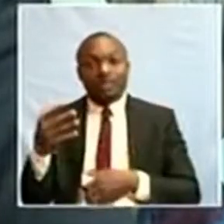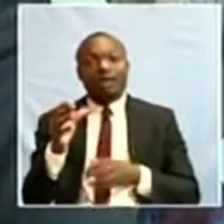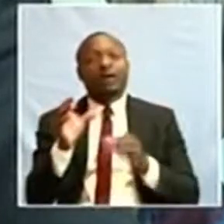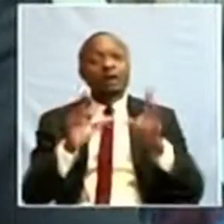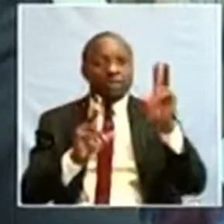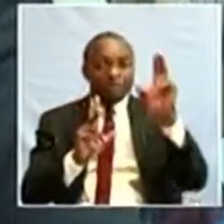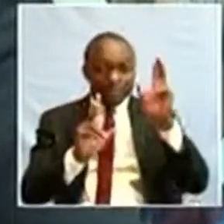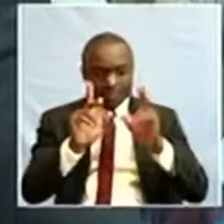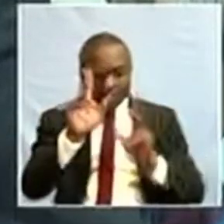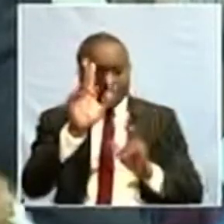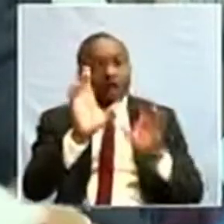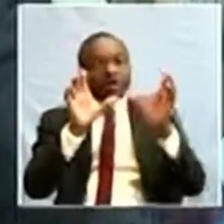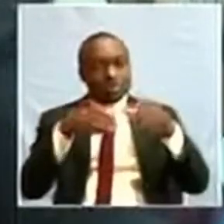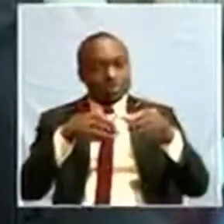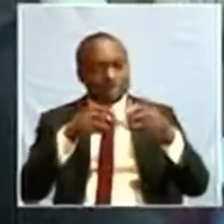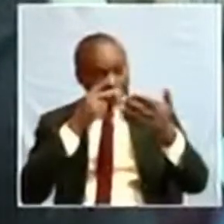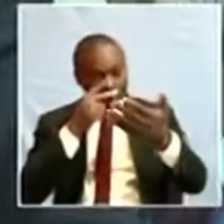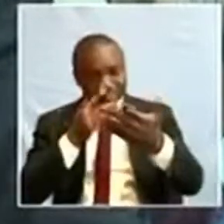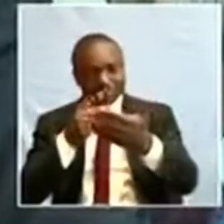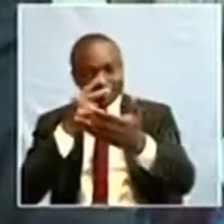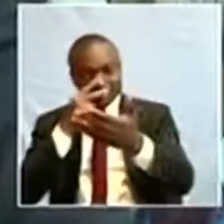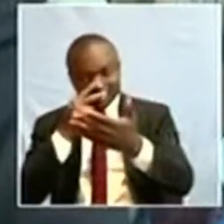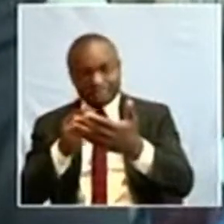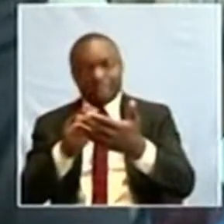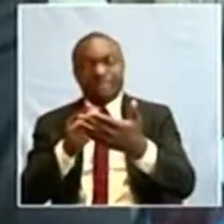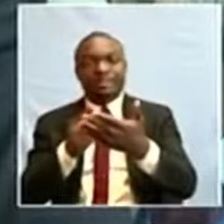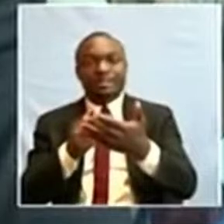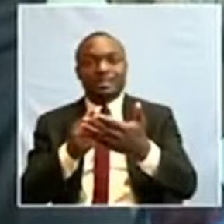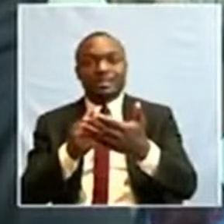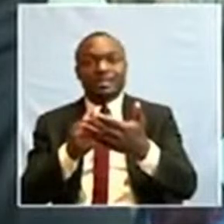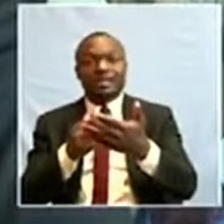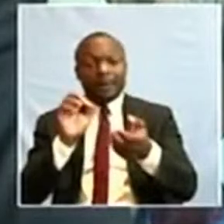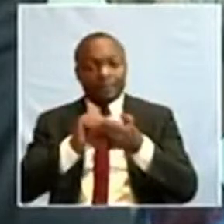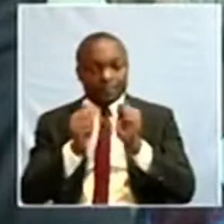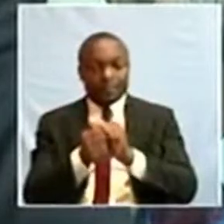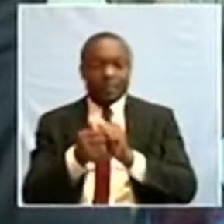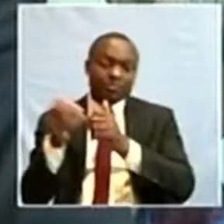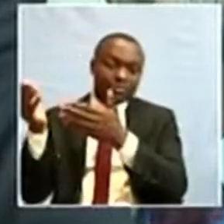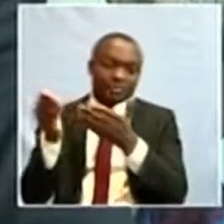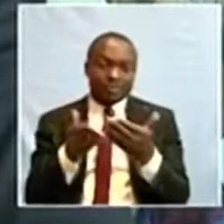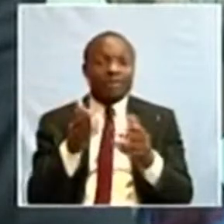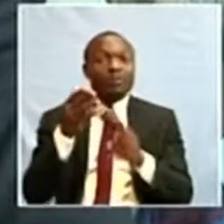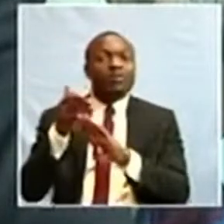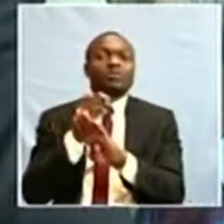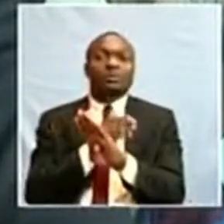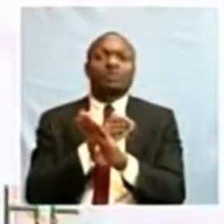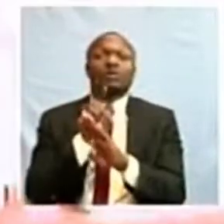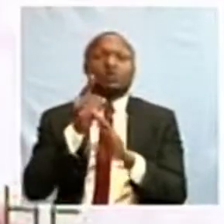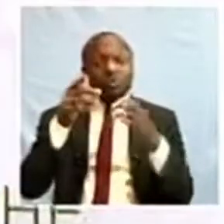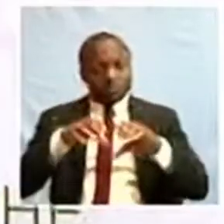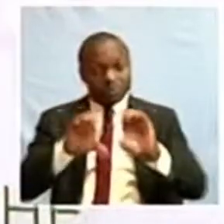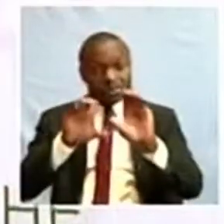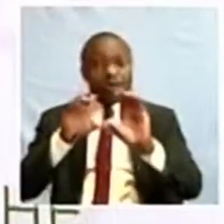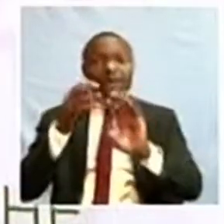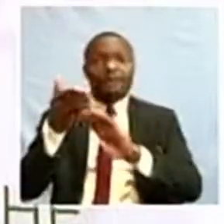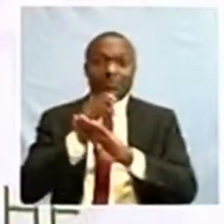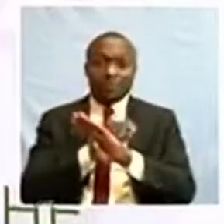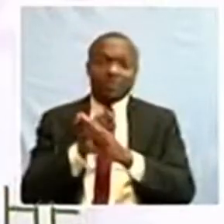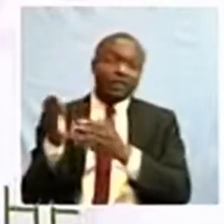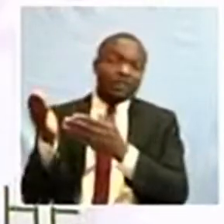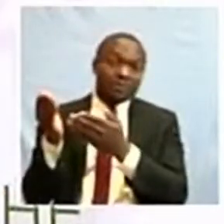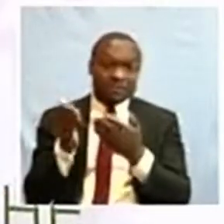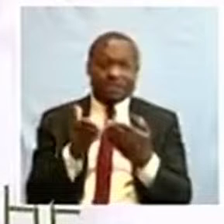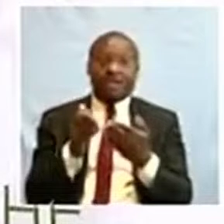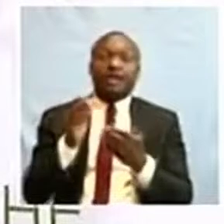tries to look at in terms of that particular query that has been raised. Yeah, before you proceed and before I bring in